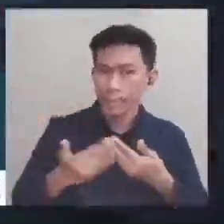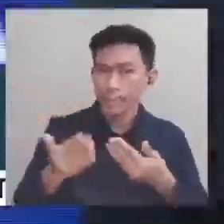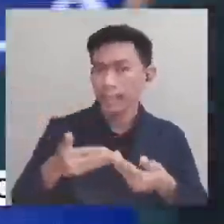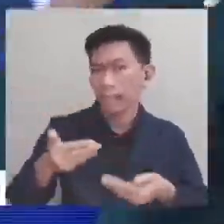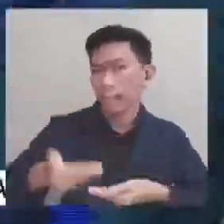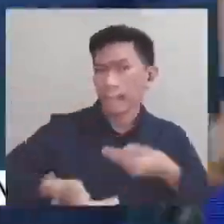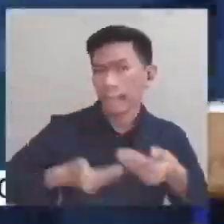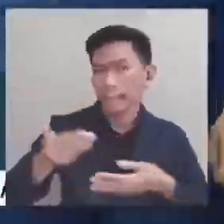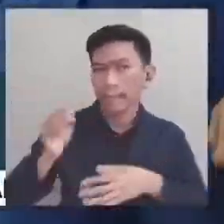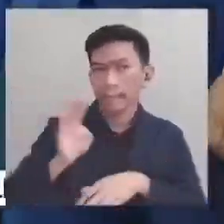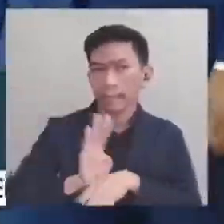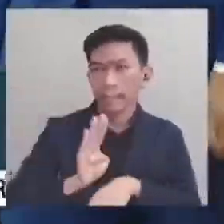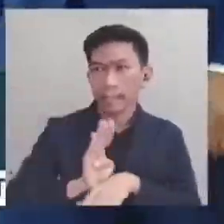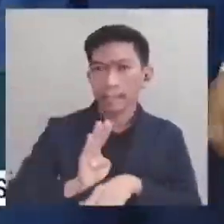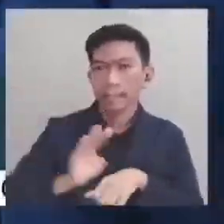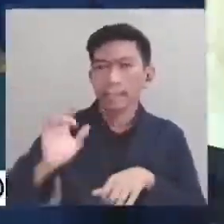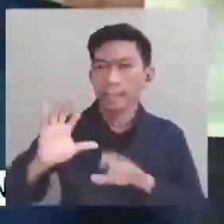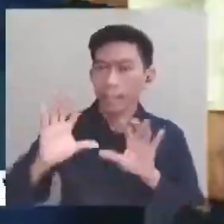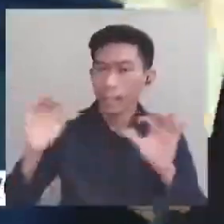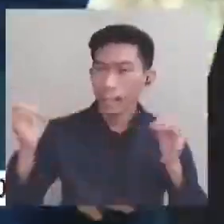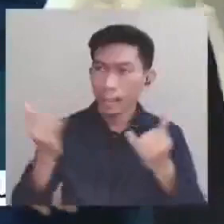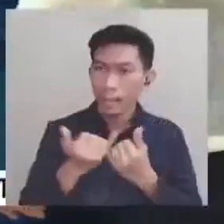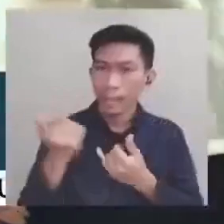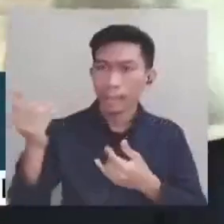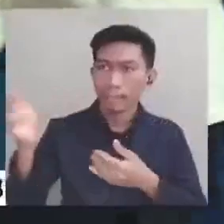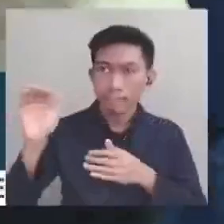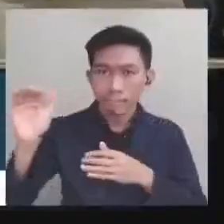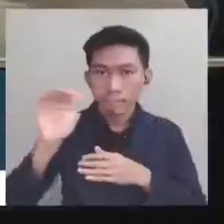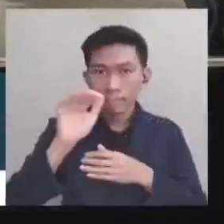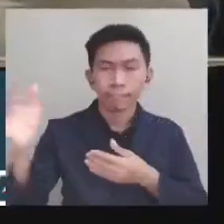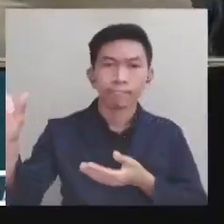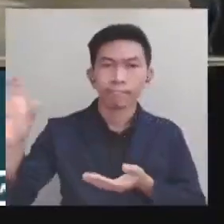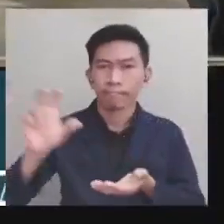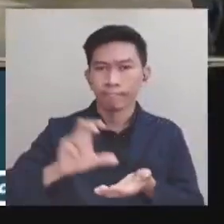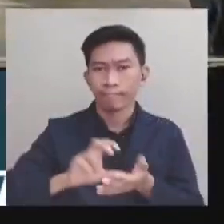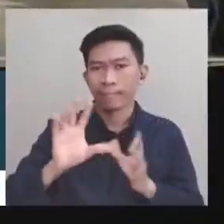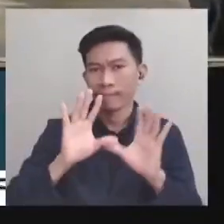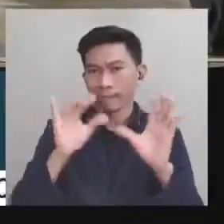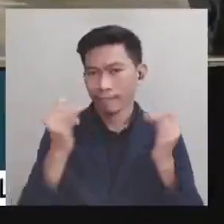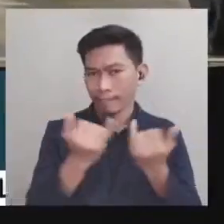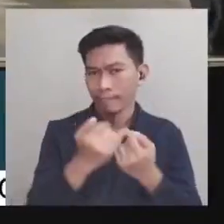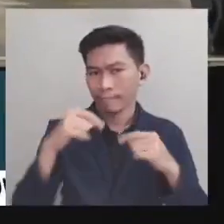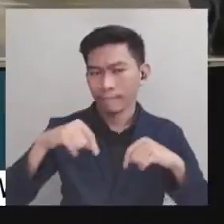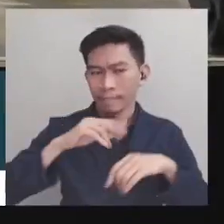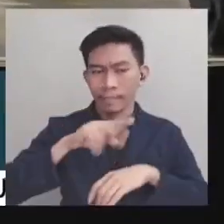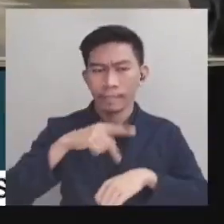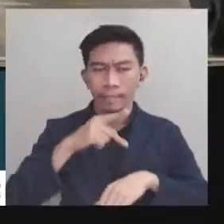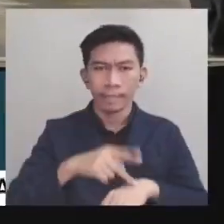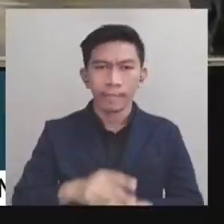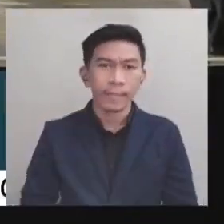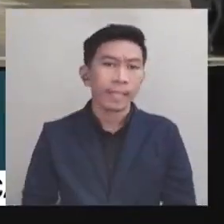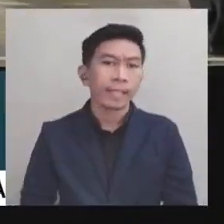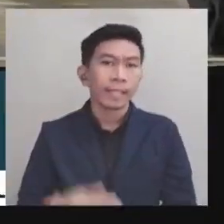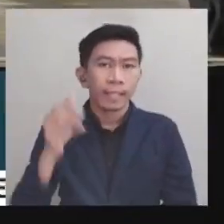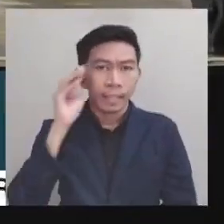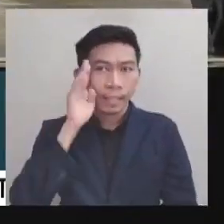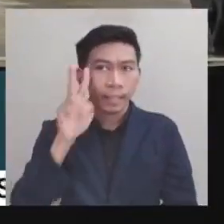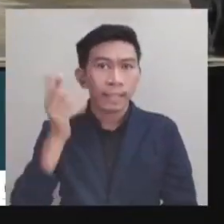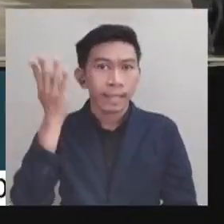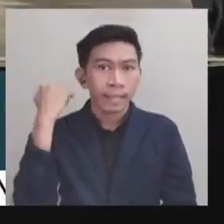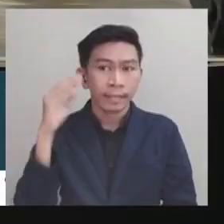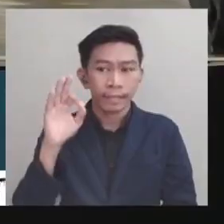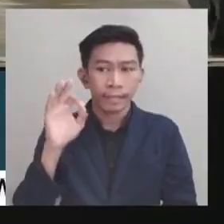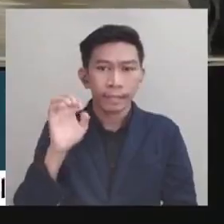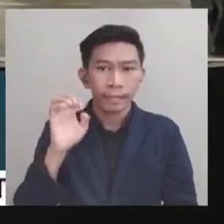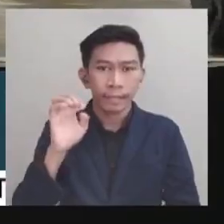more competitive in attracting foreign direct investments. This comes months after President Marcos Jr. signed last February